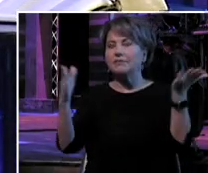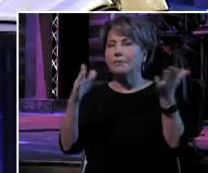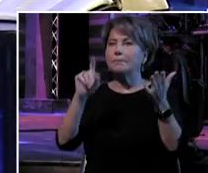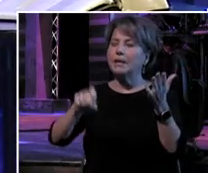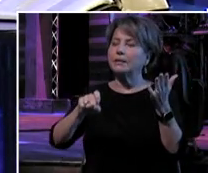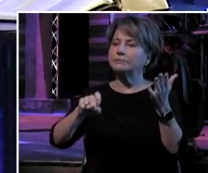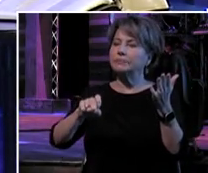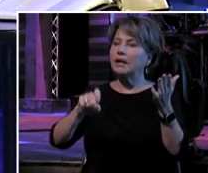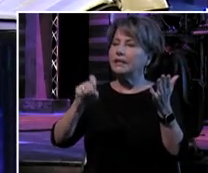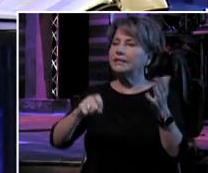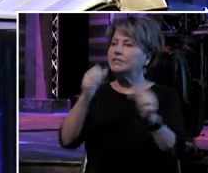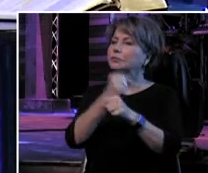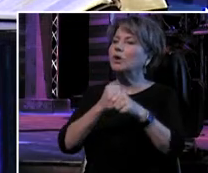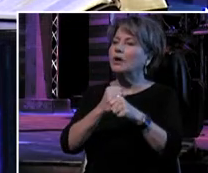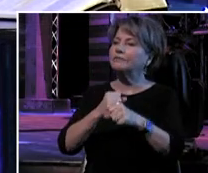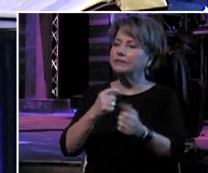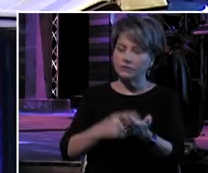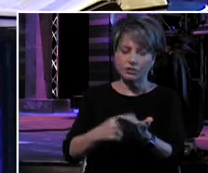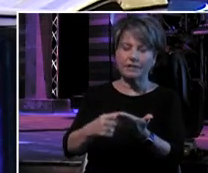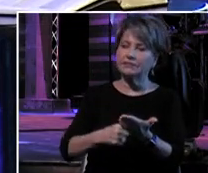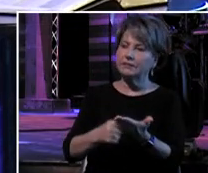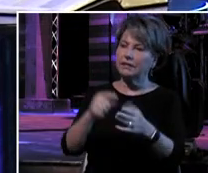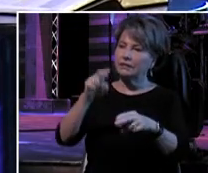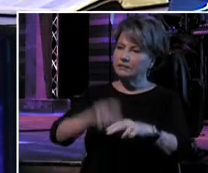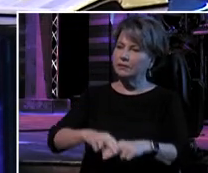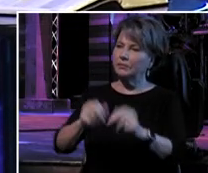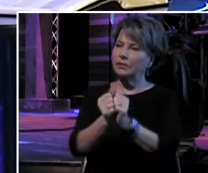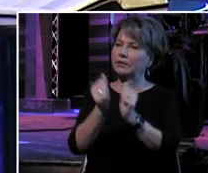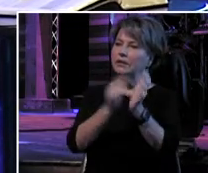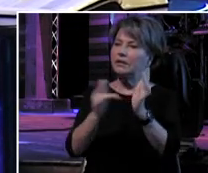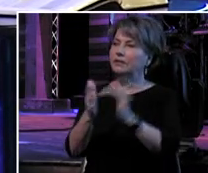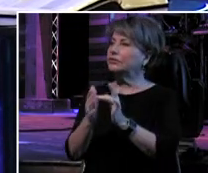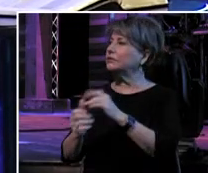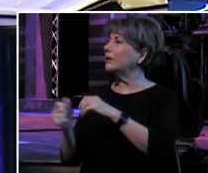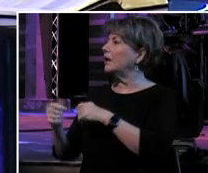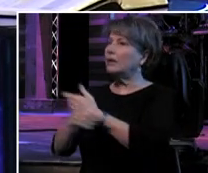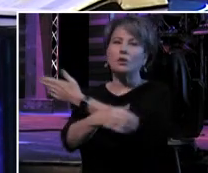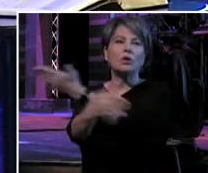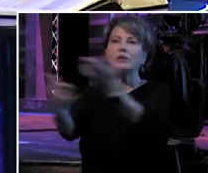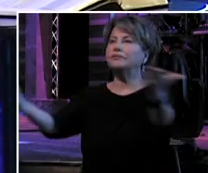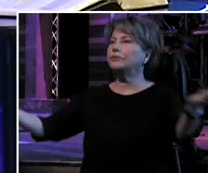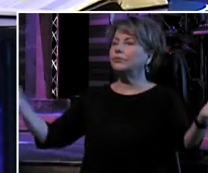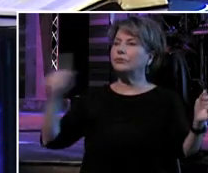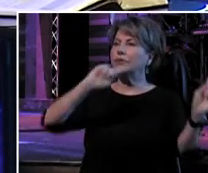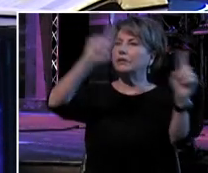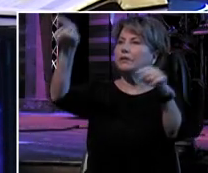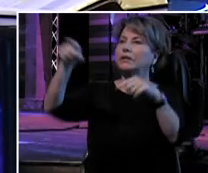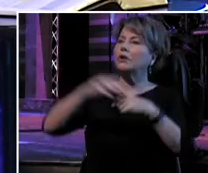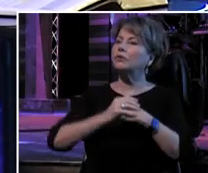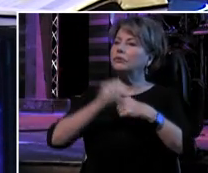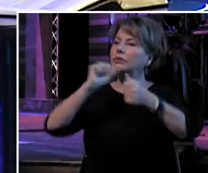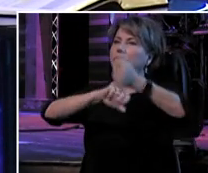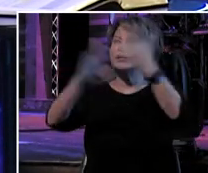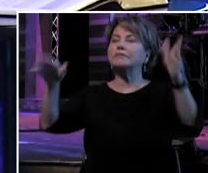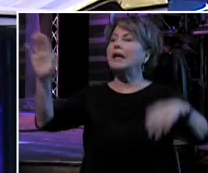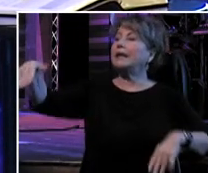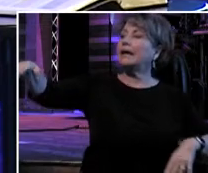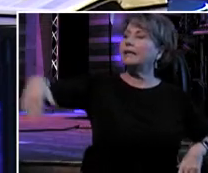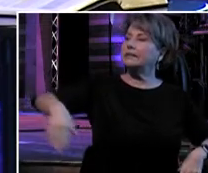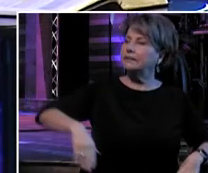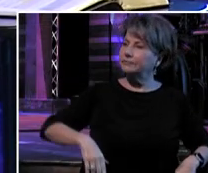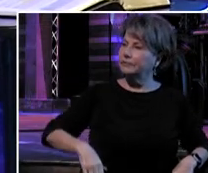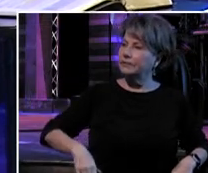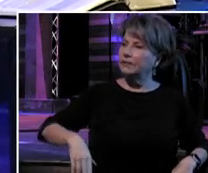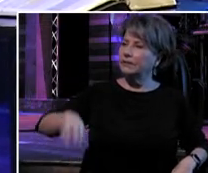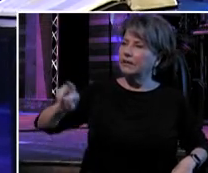And in 100 years, I'd love to have coffee with every one of you. We'll have the time in eternity with Jesus. And I'll just go, hey,